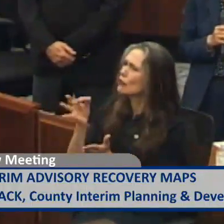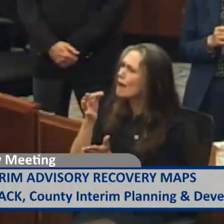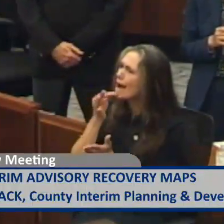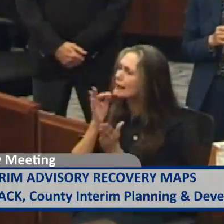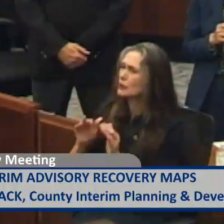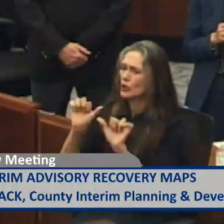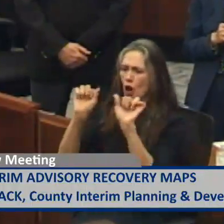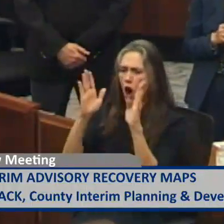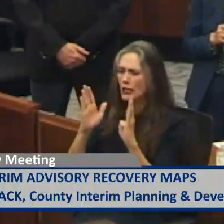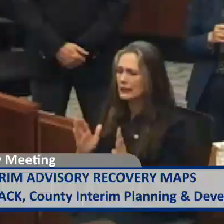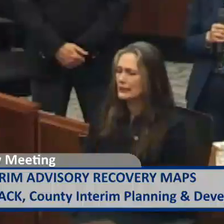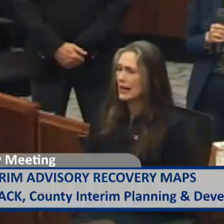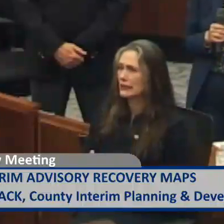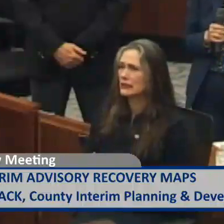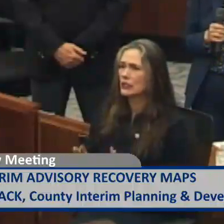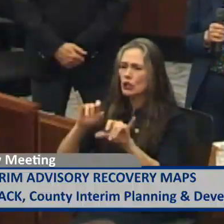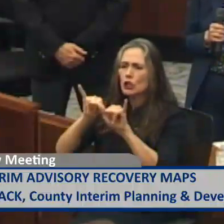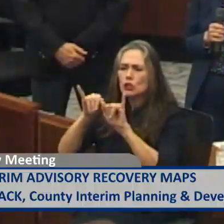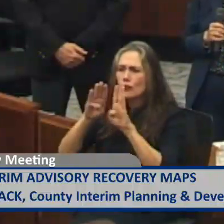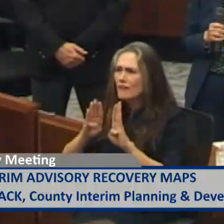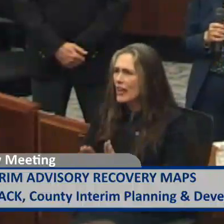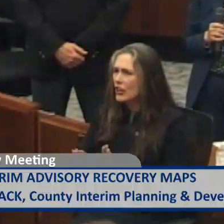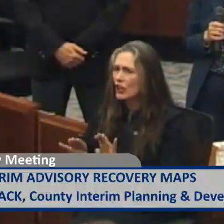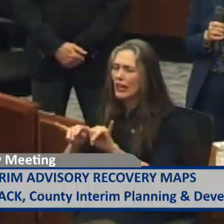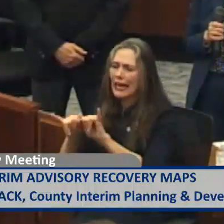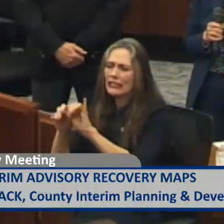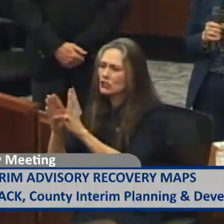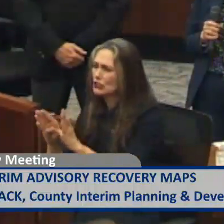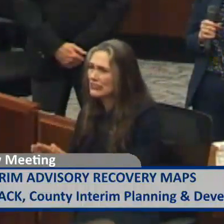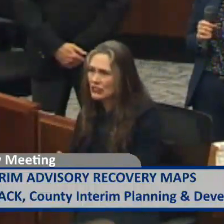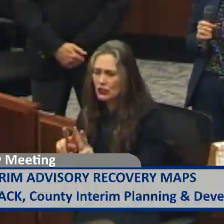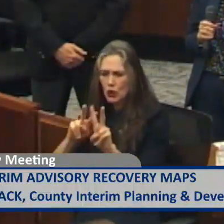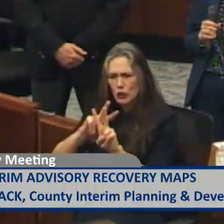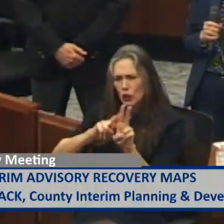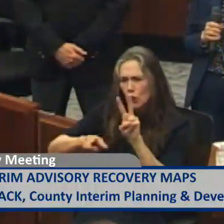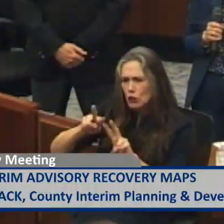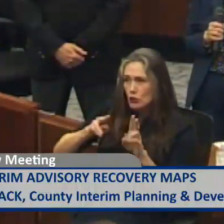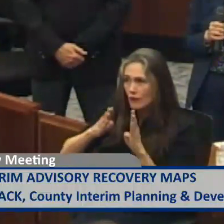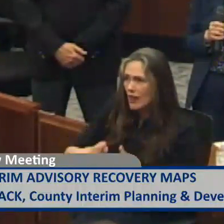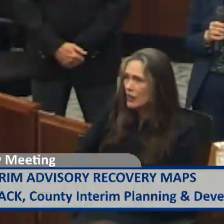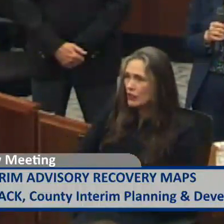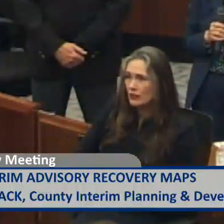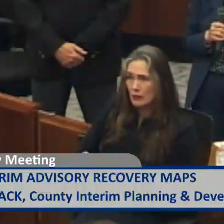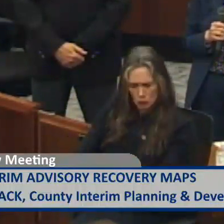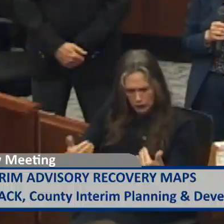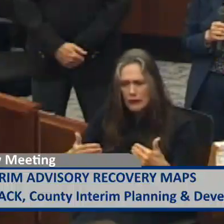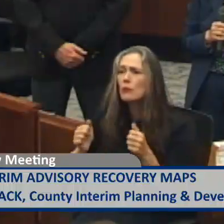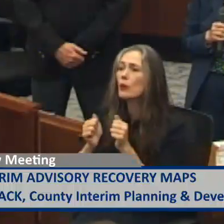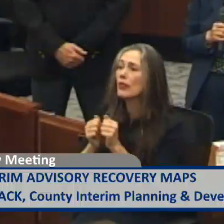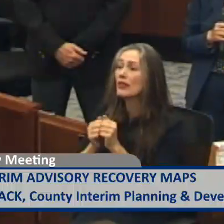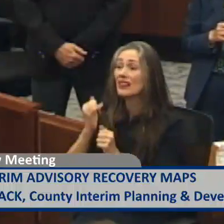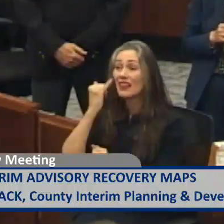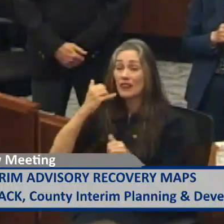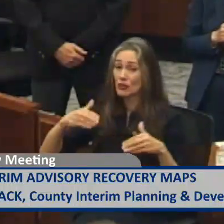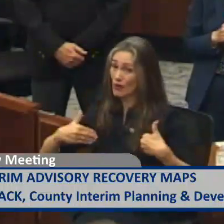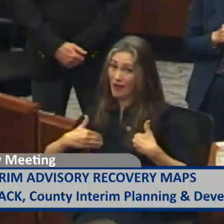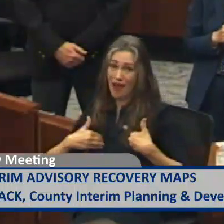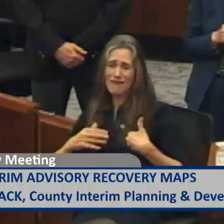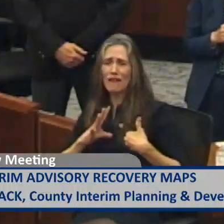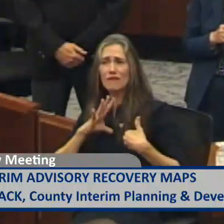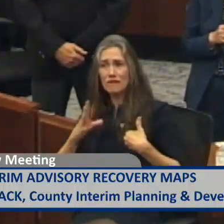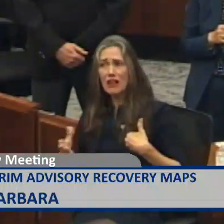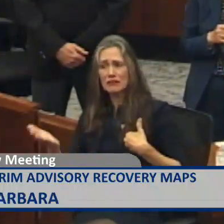get good information and good direction about next steps in the building process. So I encourage people, if you haven't